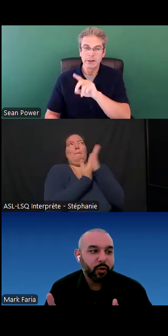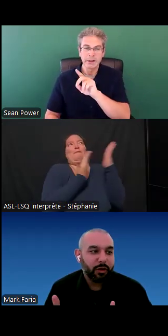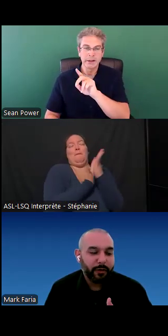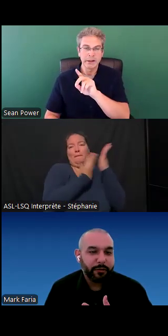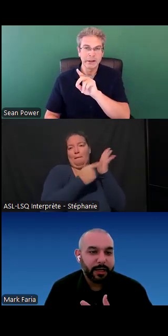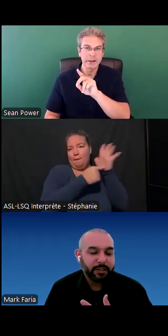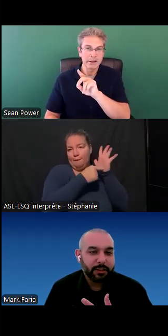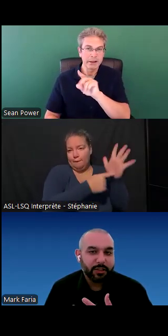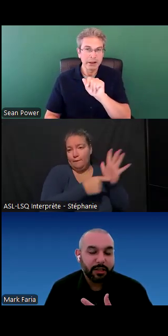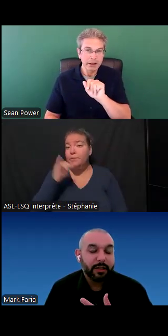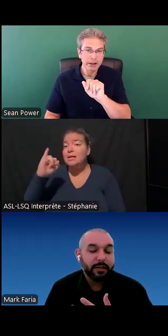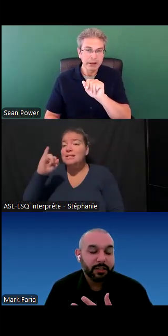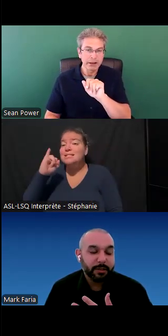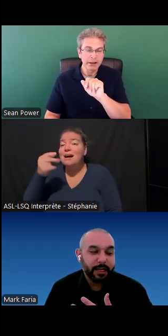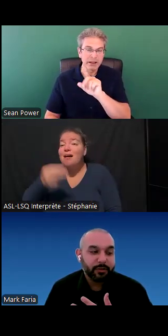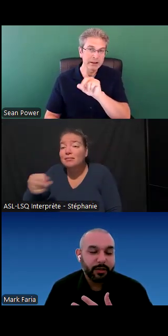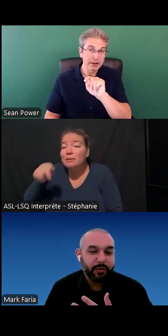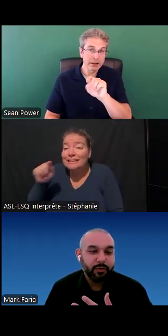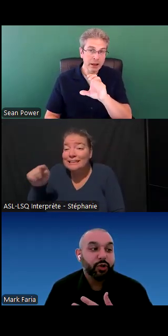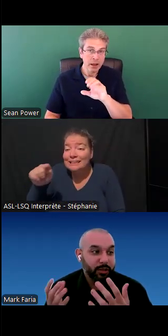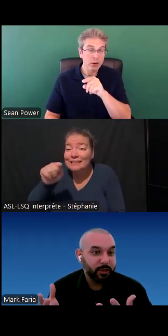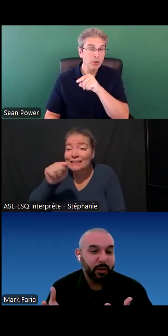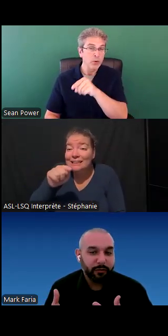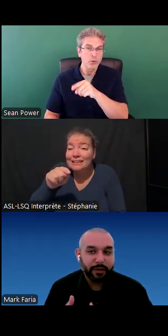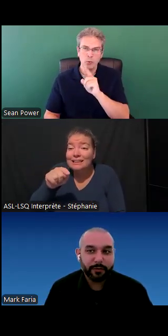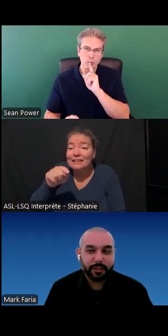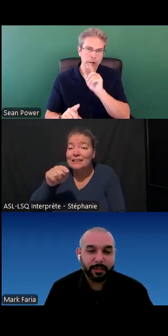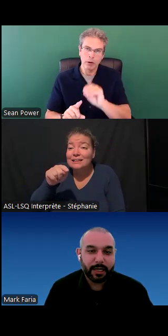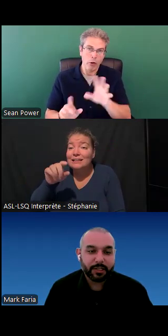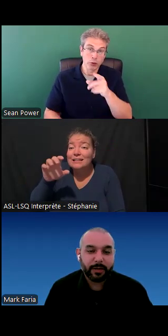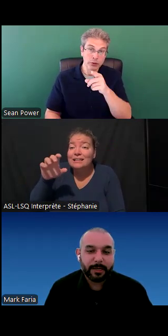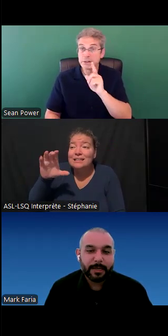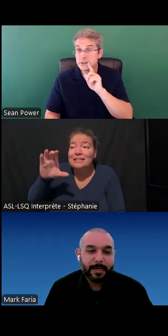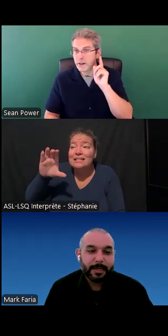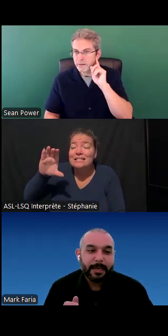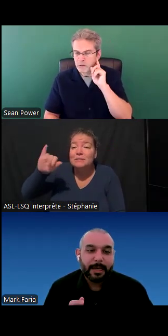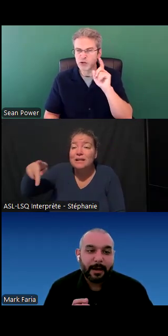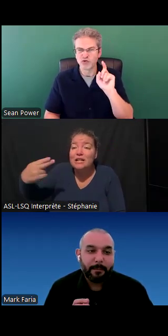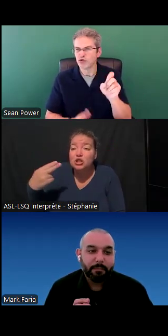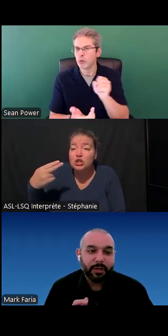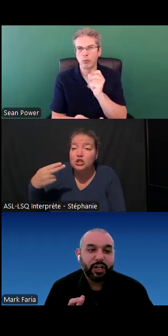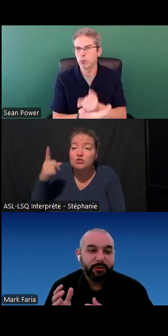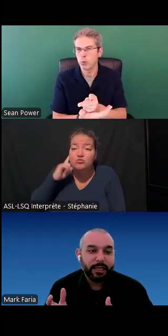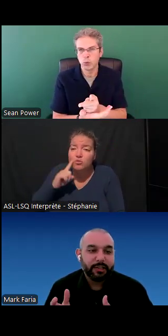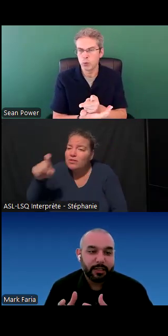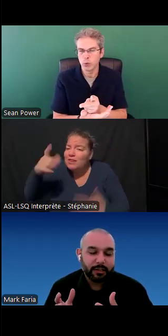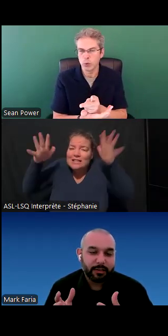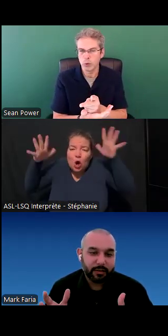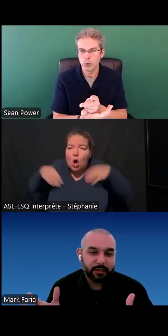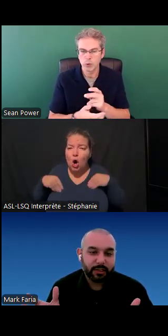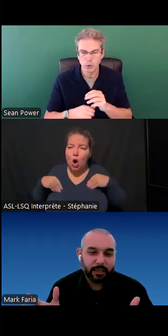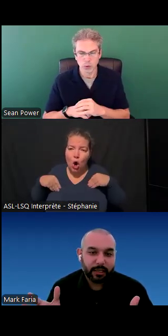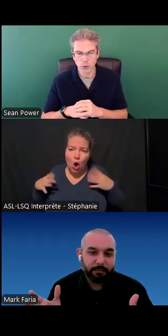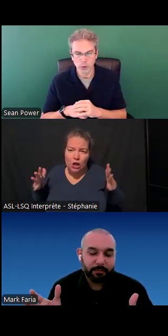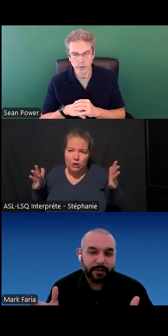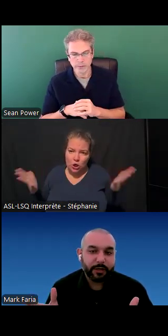will you qualify for the disability tax credit? You should be qualifying for the disability tax credit. But generally, this